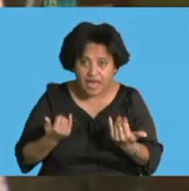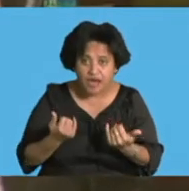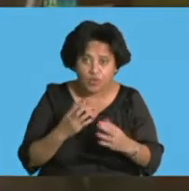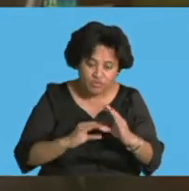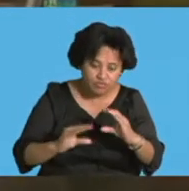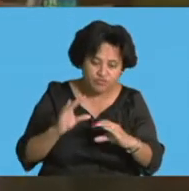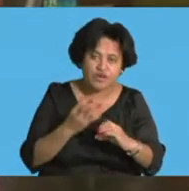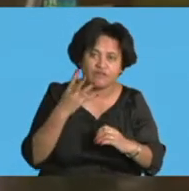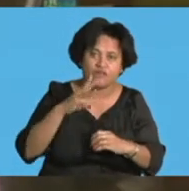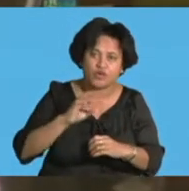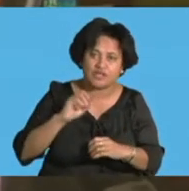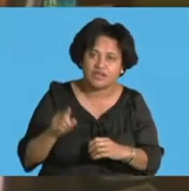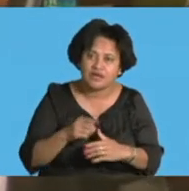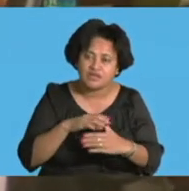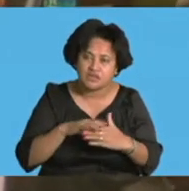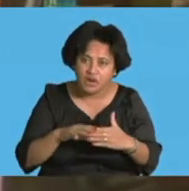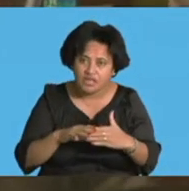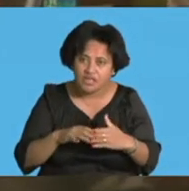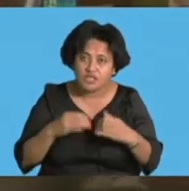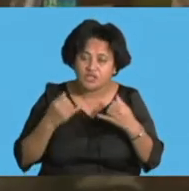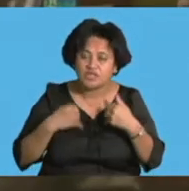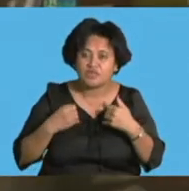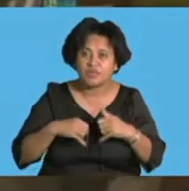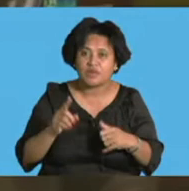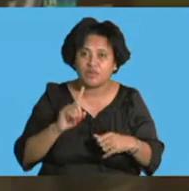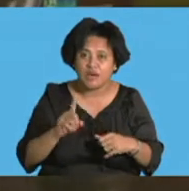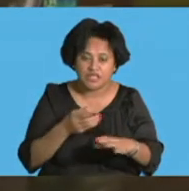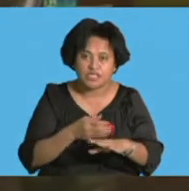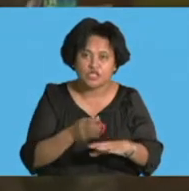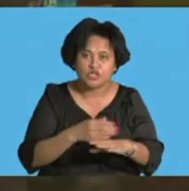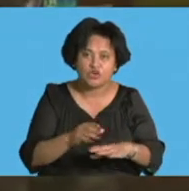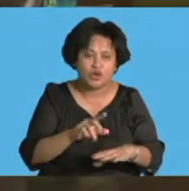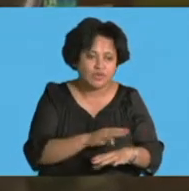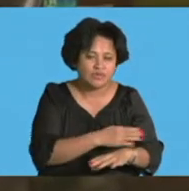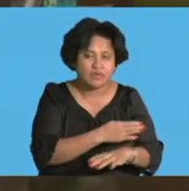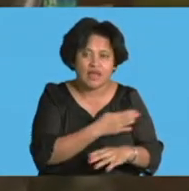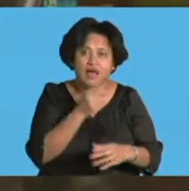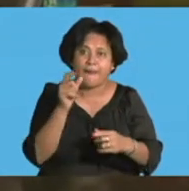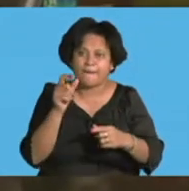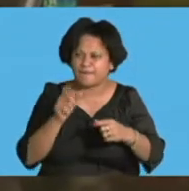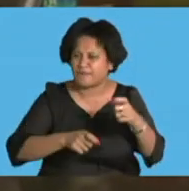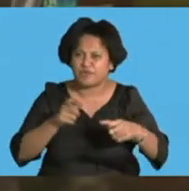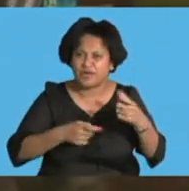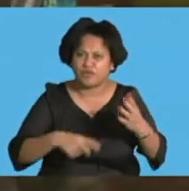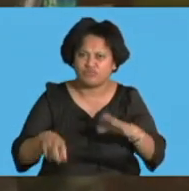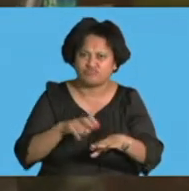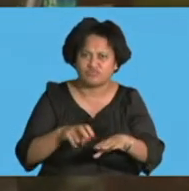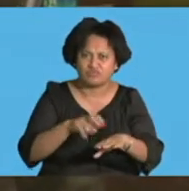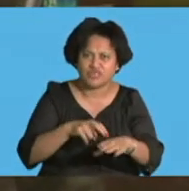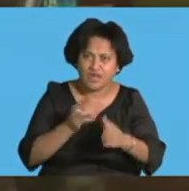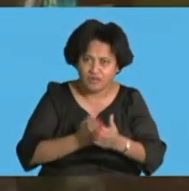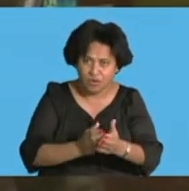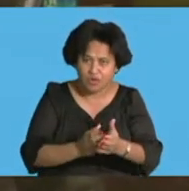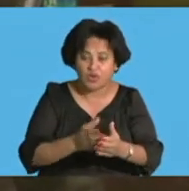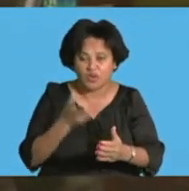been allocated for the implementation of new maritime passenger rights, which will include basic standard of maritime